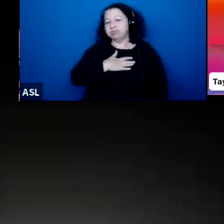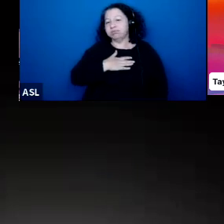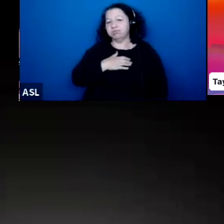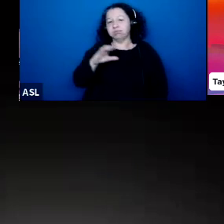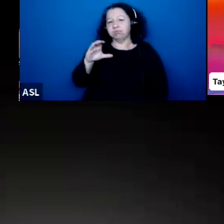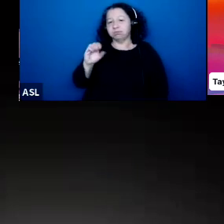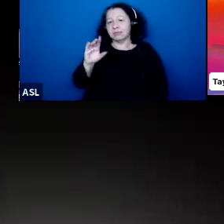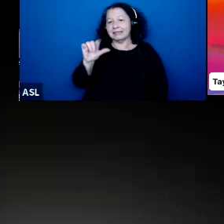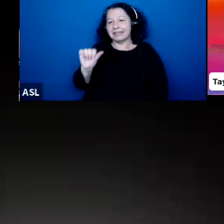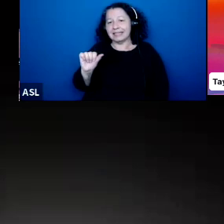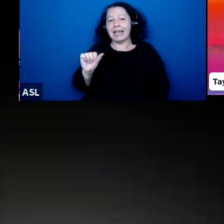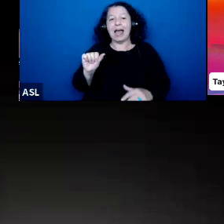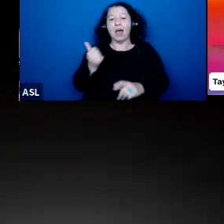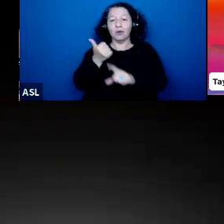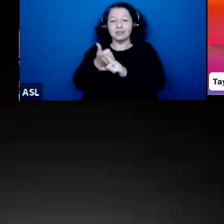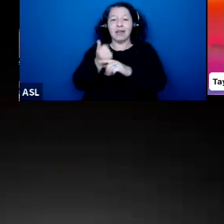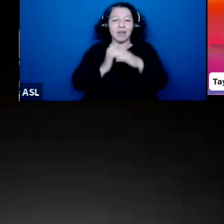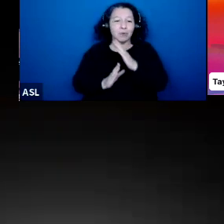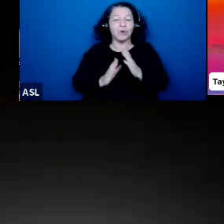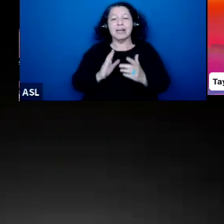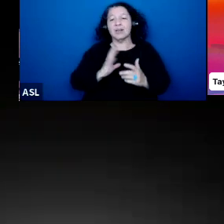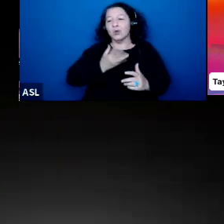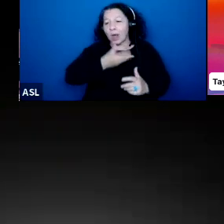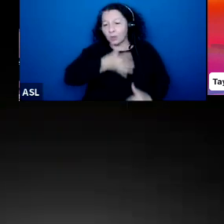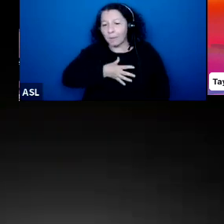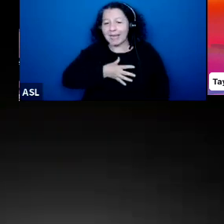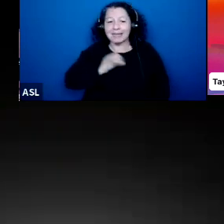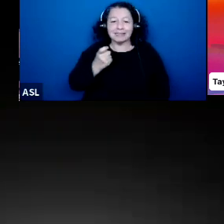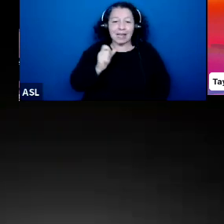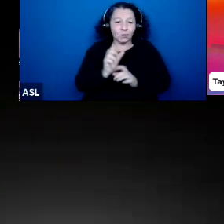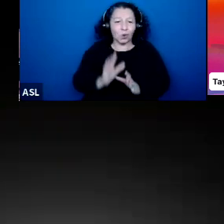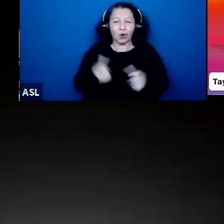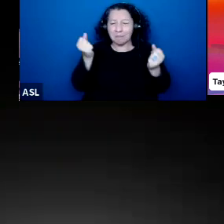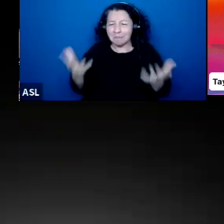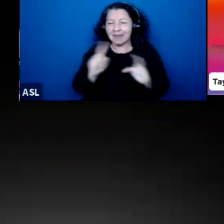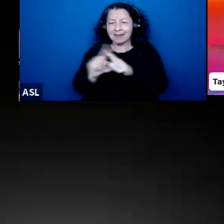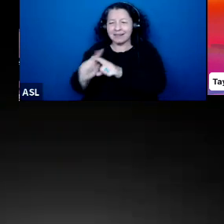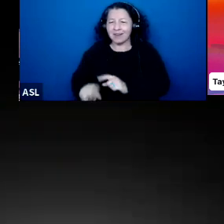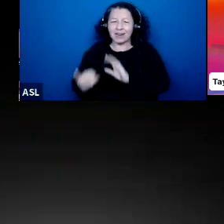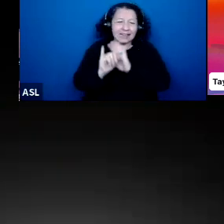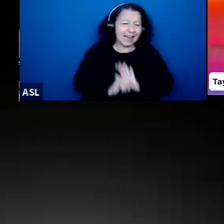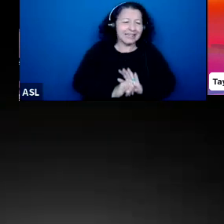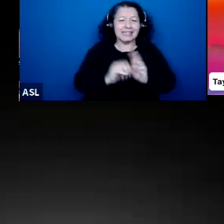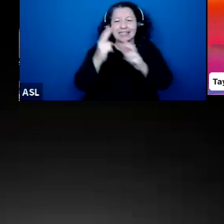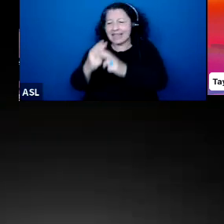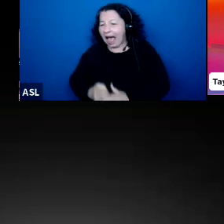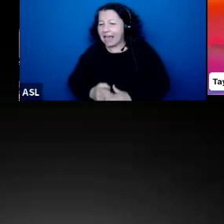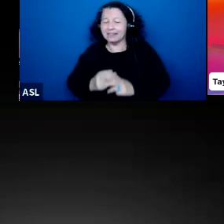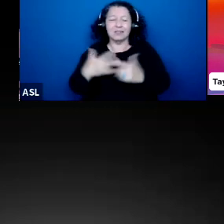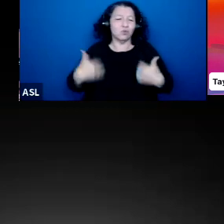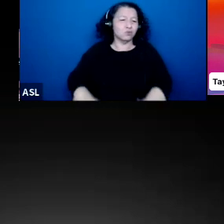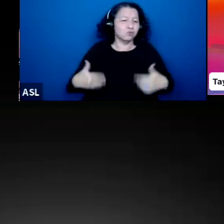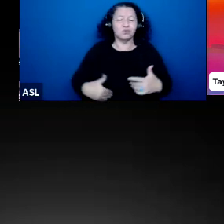late, great, legendary immigrant, trans woman, sex worker. She held so many titles and so